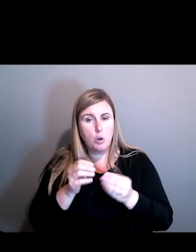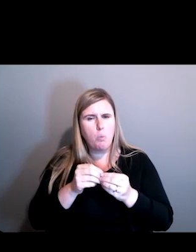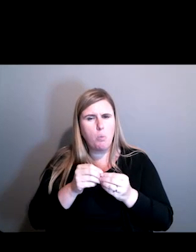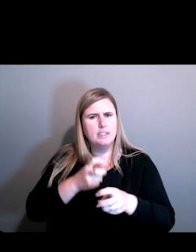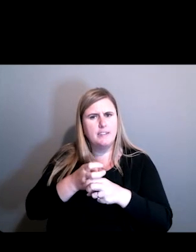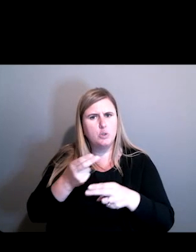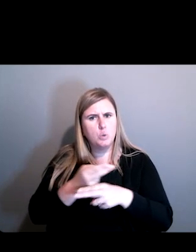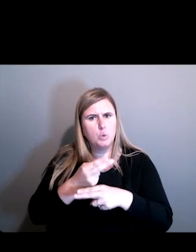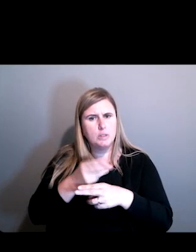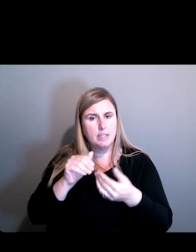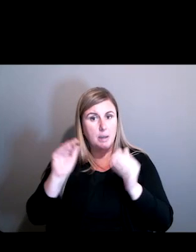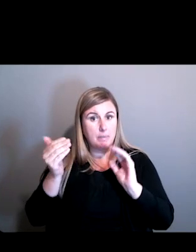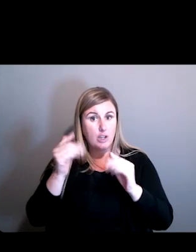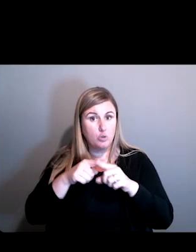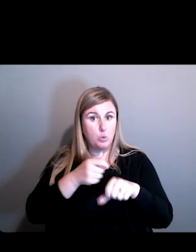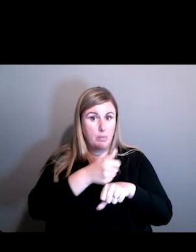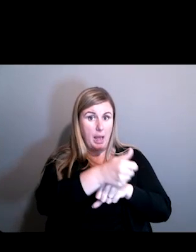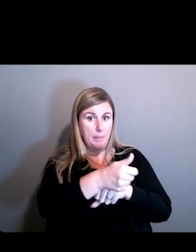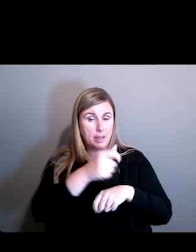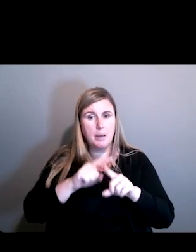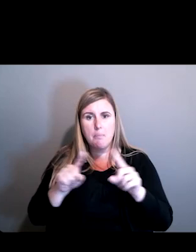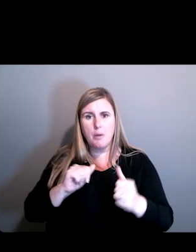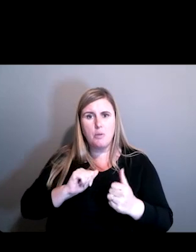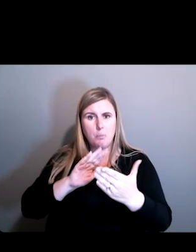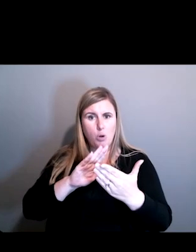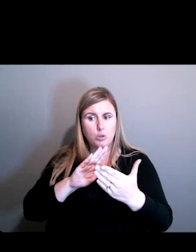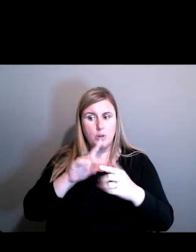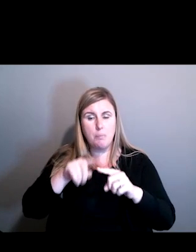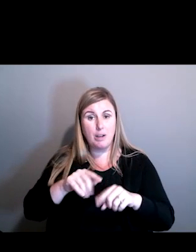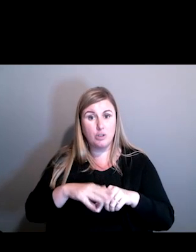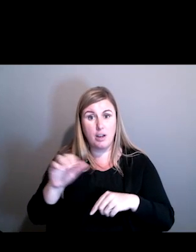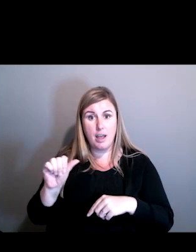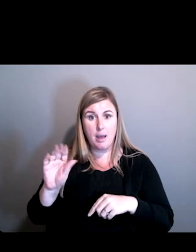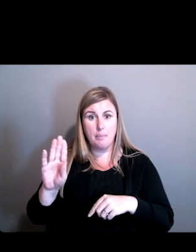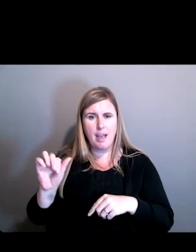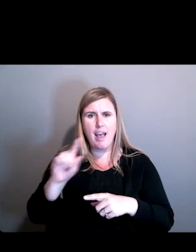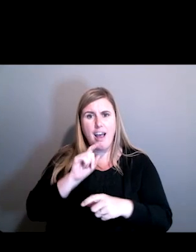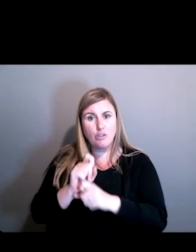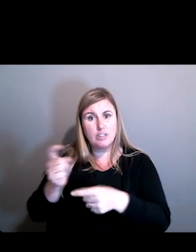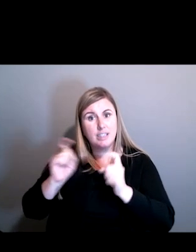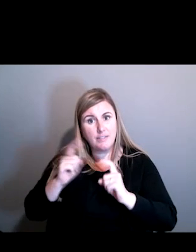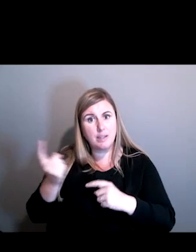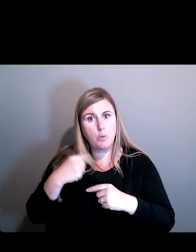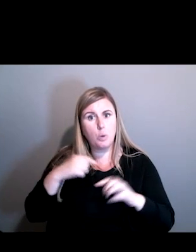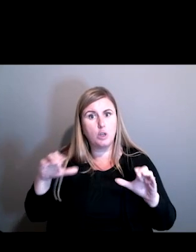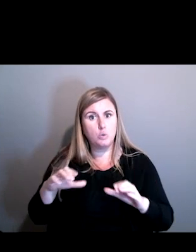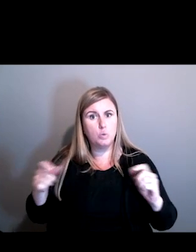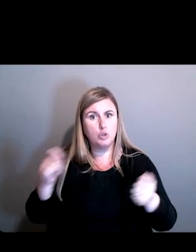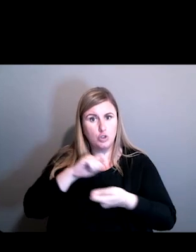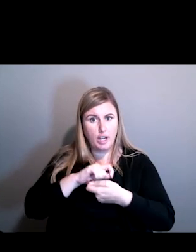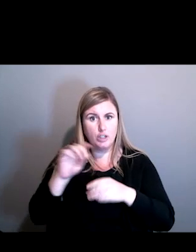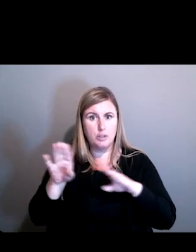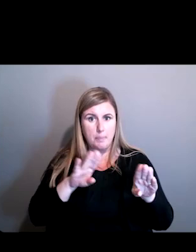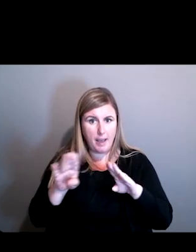to use in comparison to blaming, but the approach based on ABA actually gives us something that we can do to change